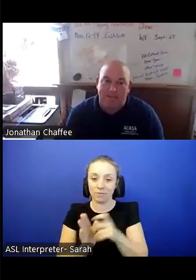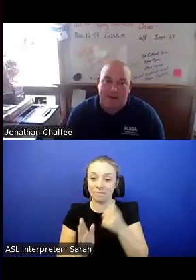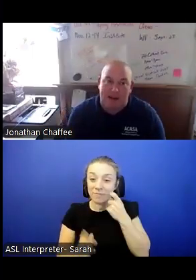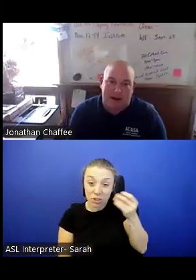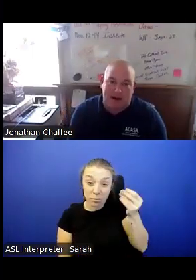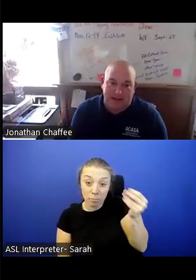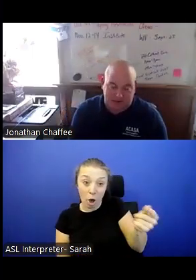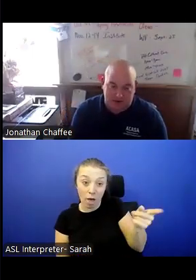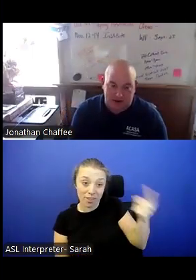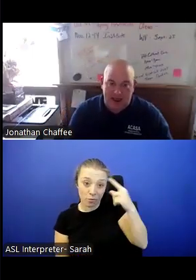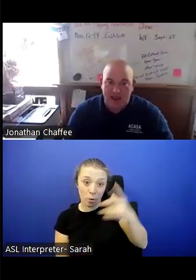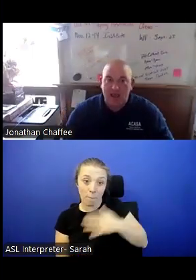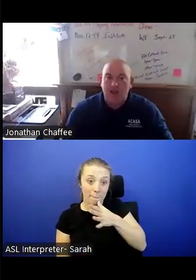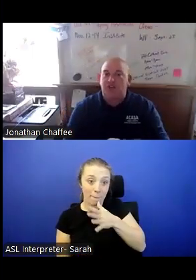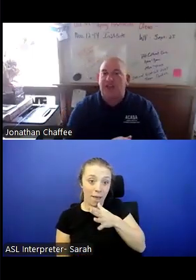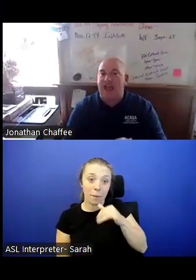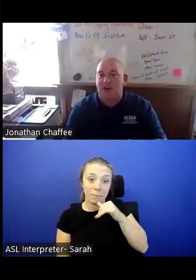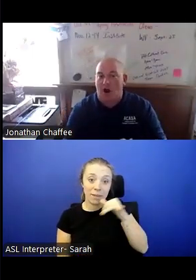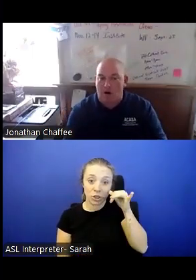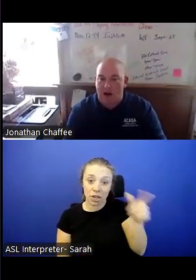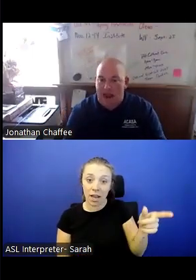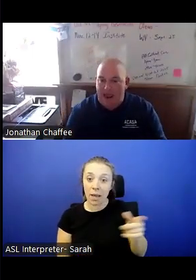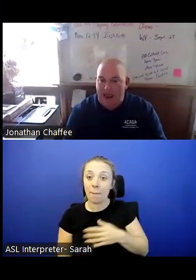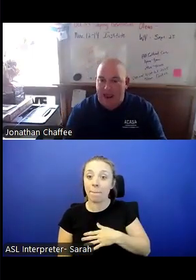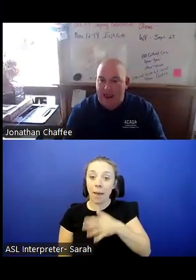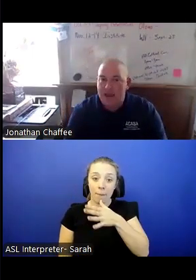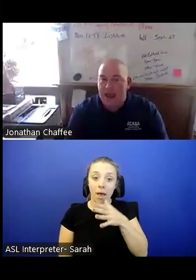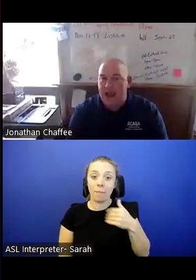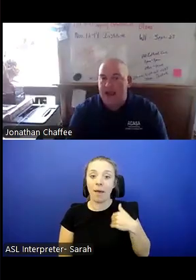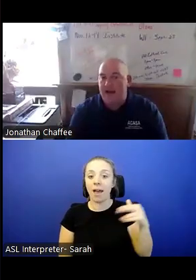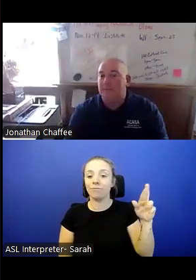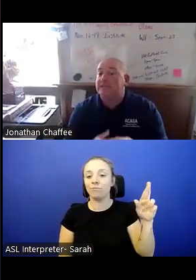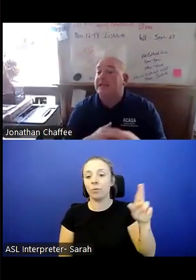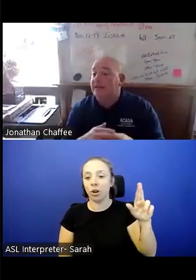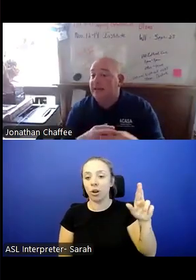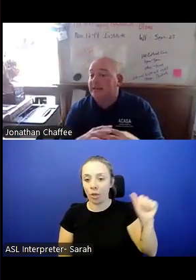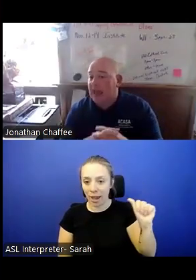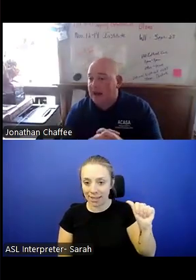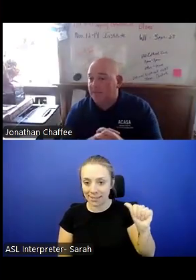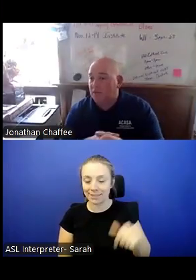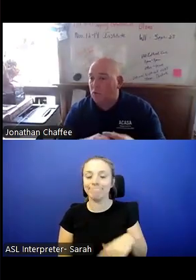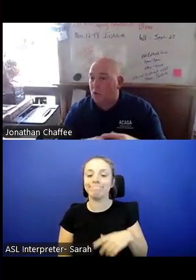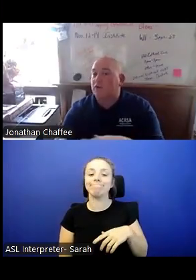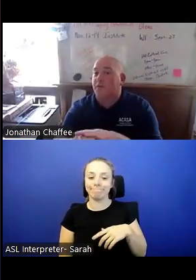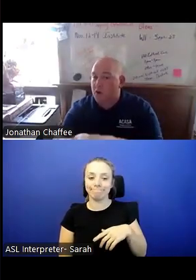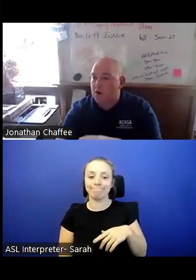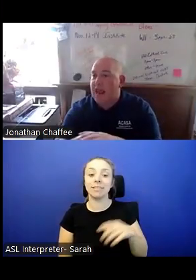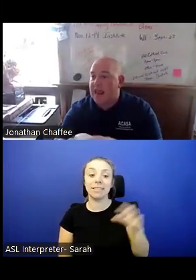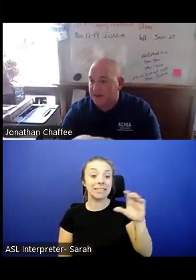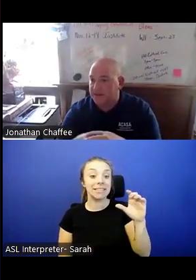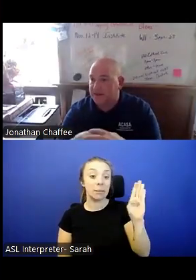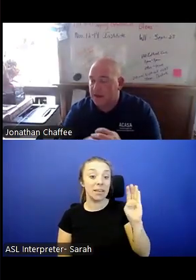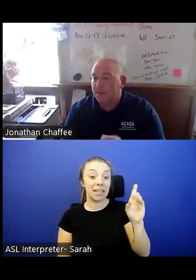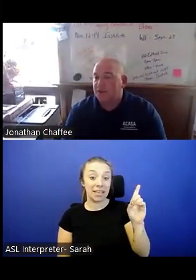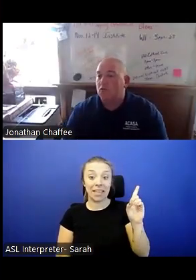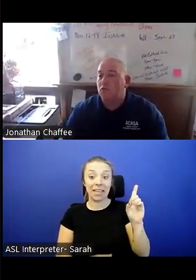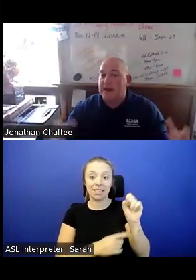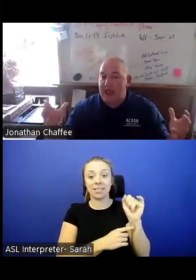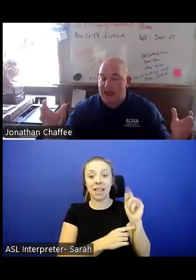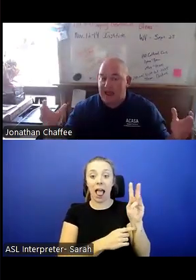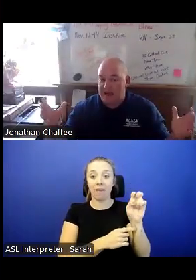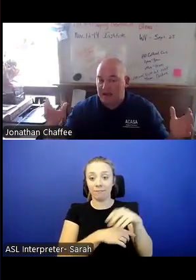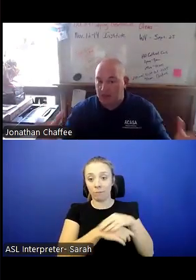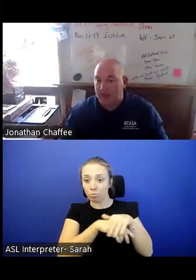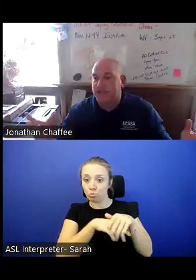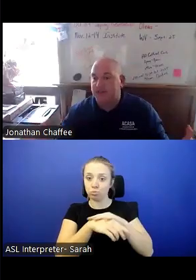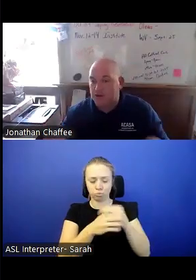for my mom yesterday. She has RA, and CBD salve works for her hands. So we have